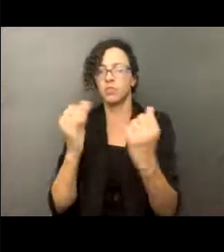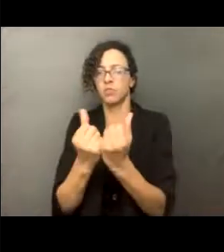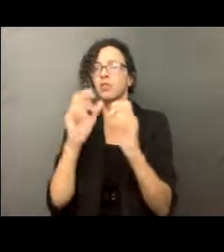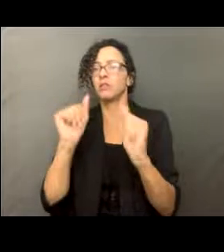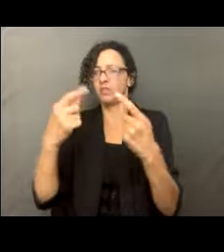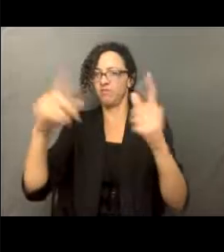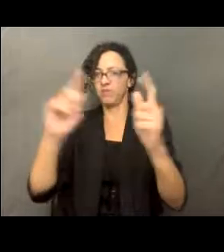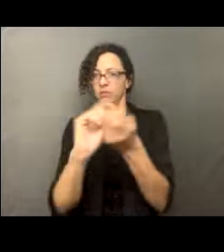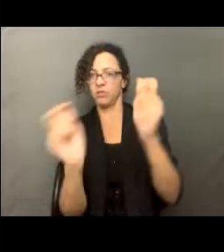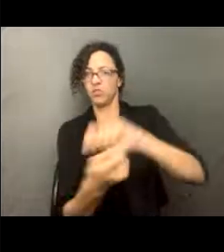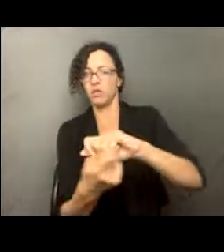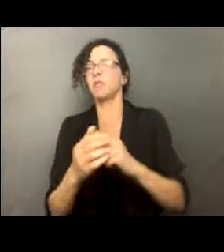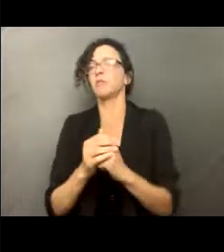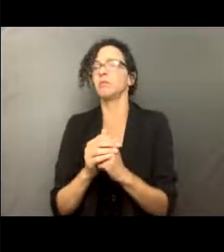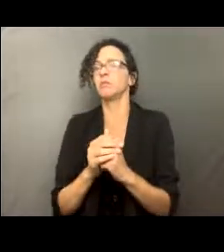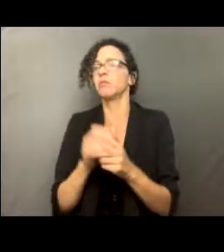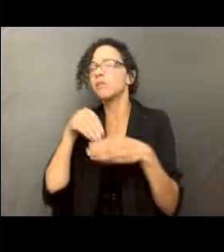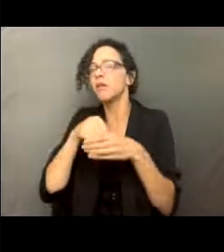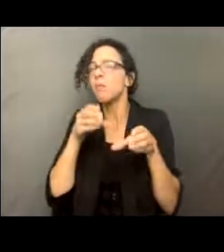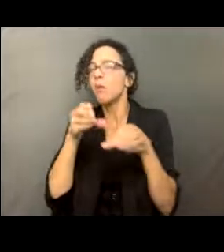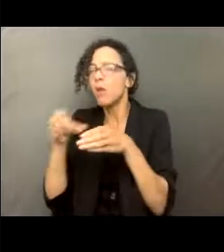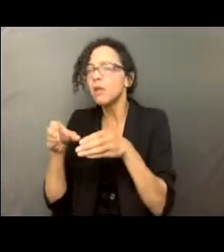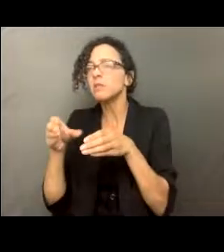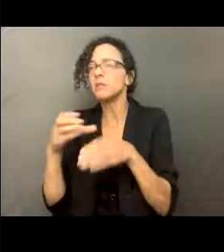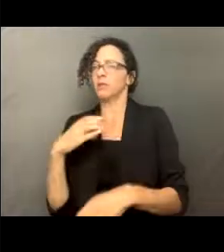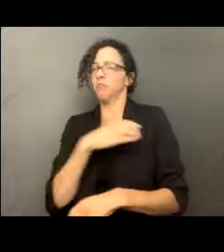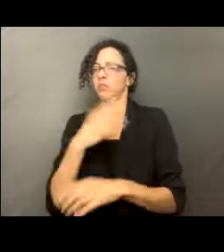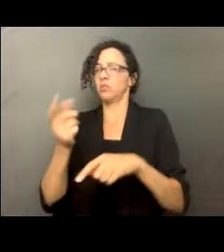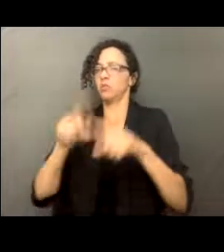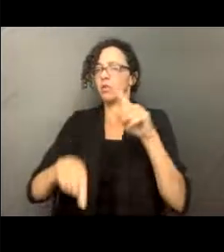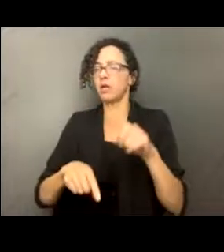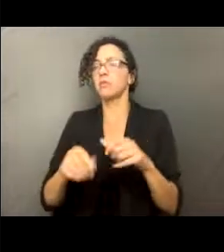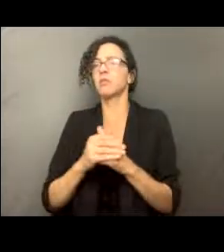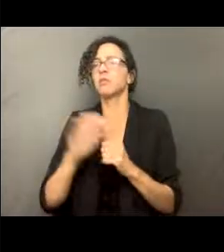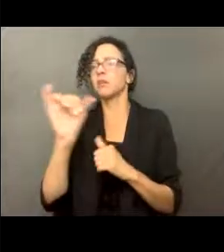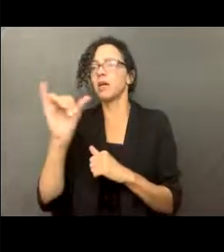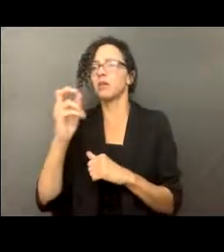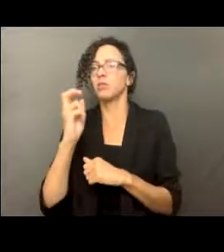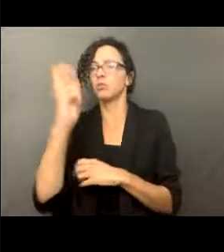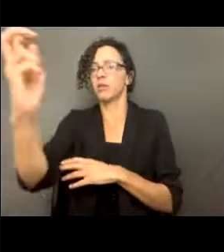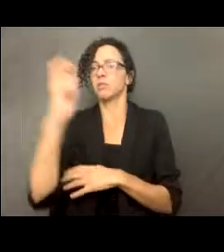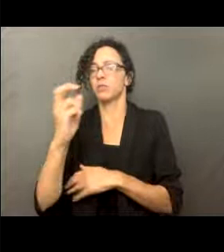can't, such as a transit operator or a regional agency who's adopting a regional transportation plan.